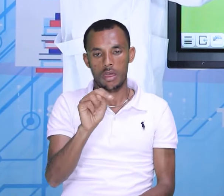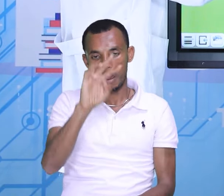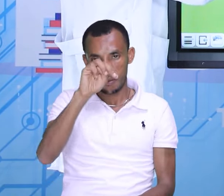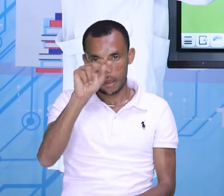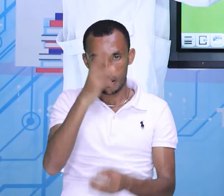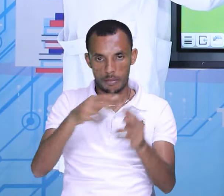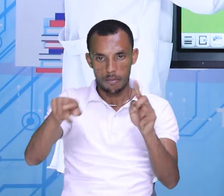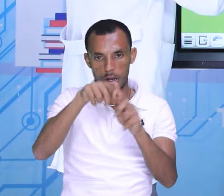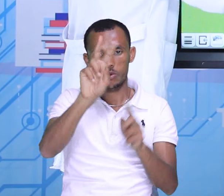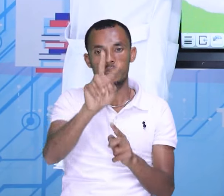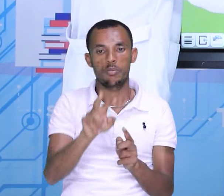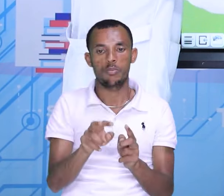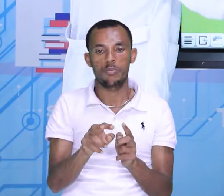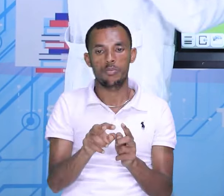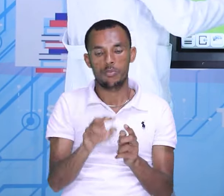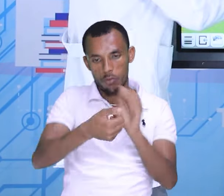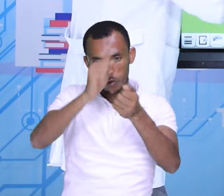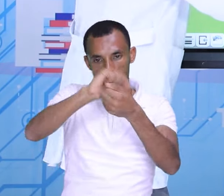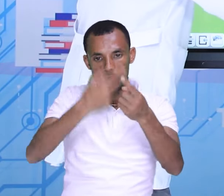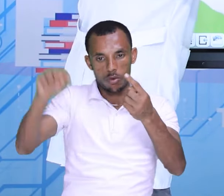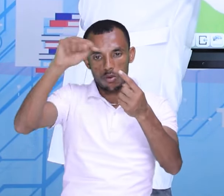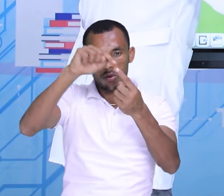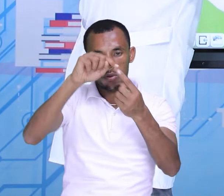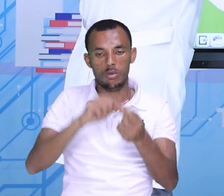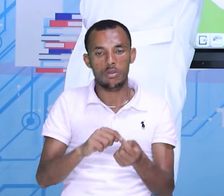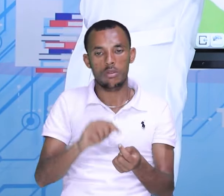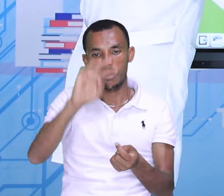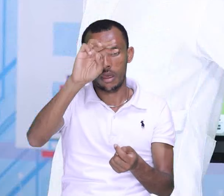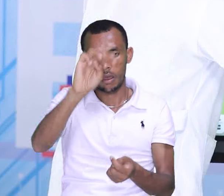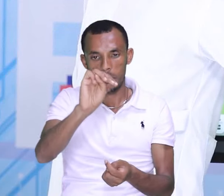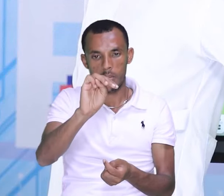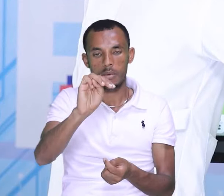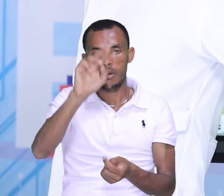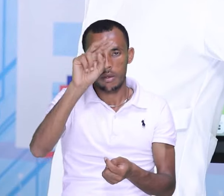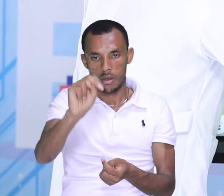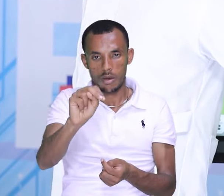manganese plus 2 converted into